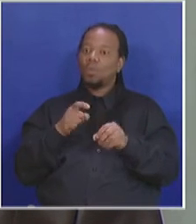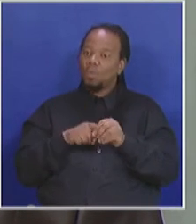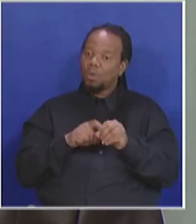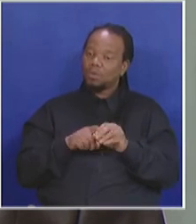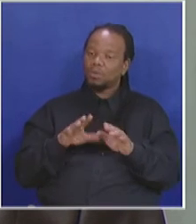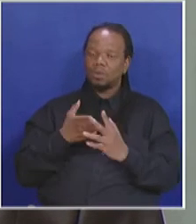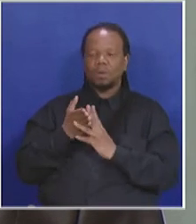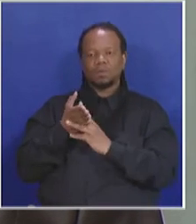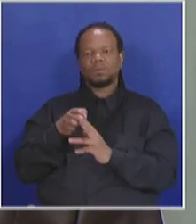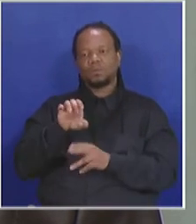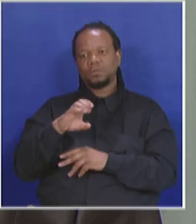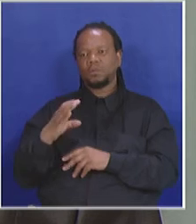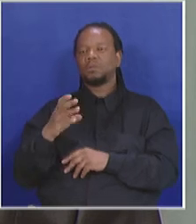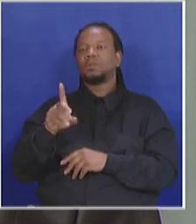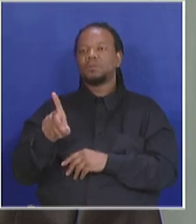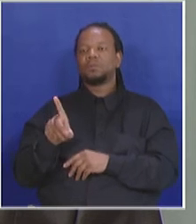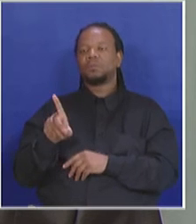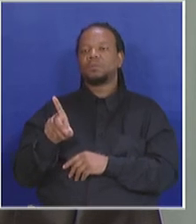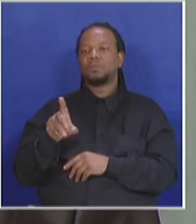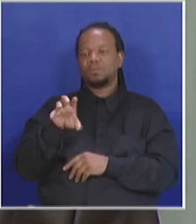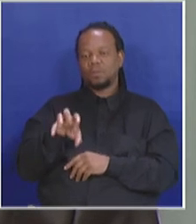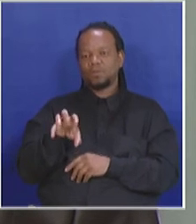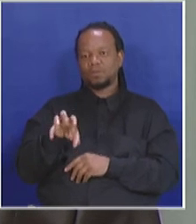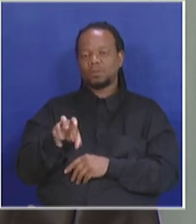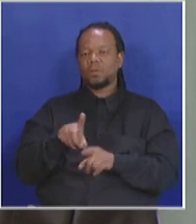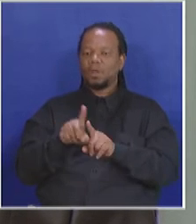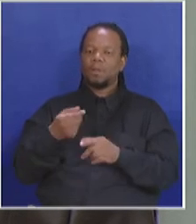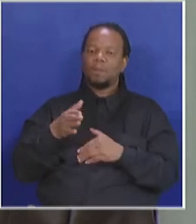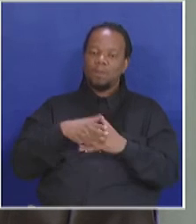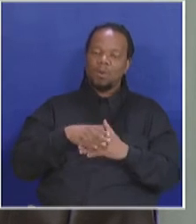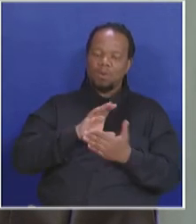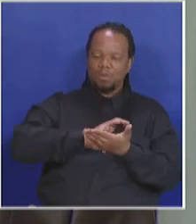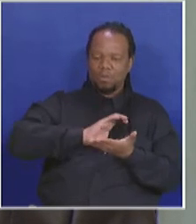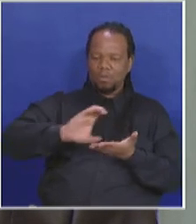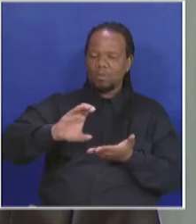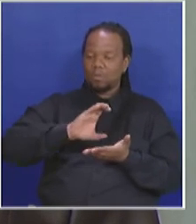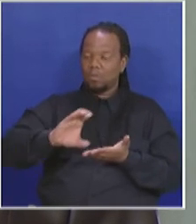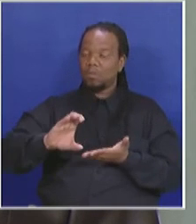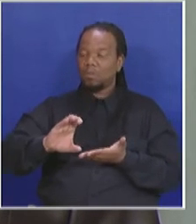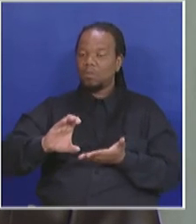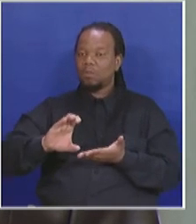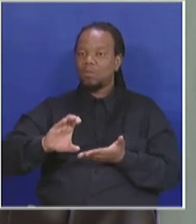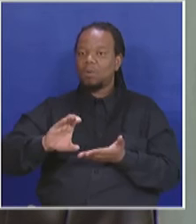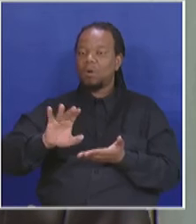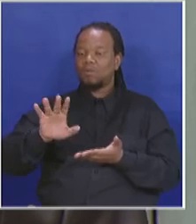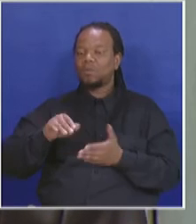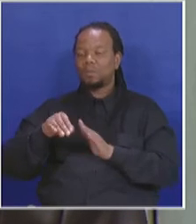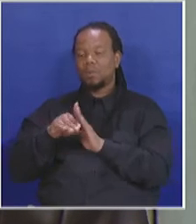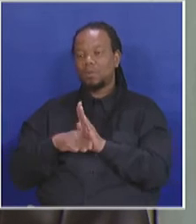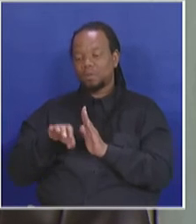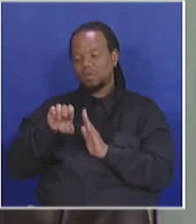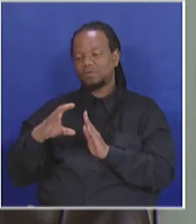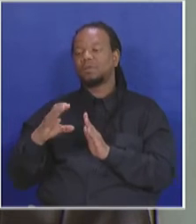development services in the province and to improve access to funding of the ECD programs. As the